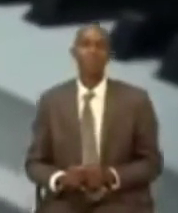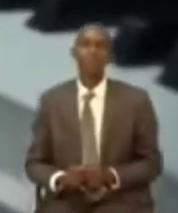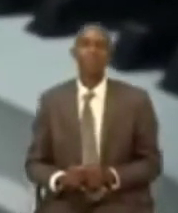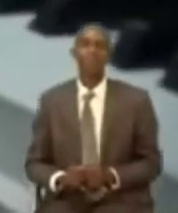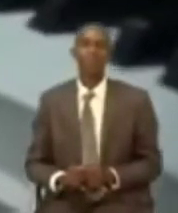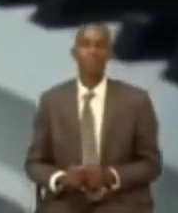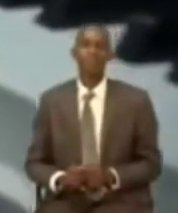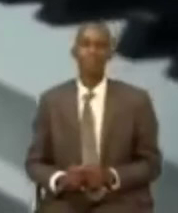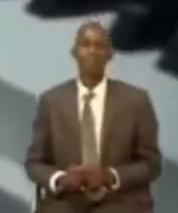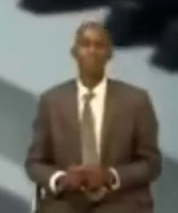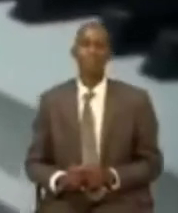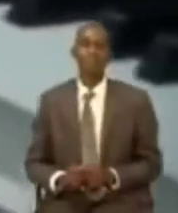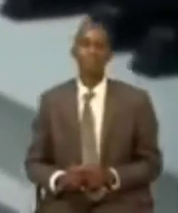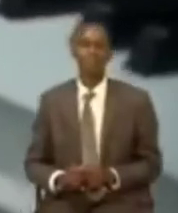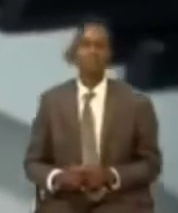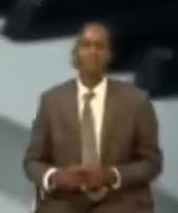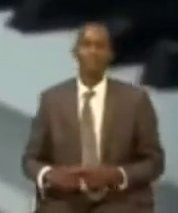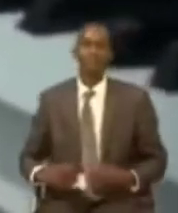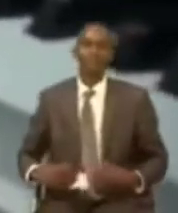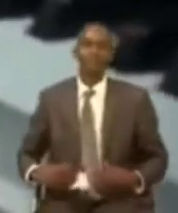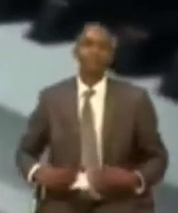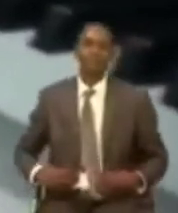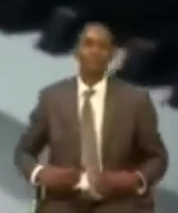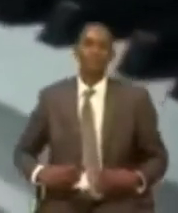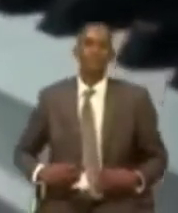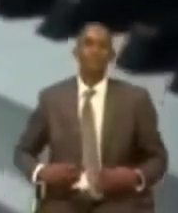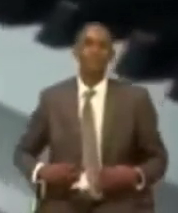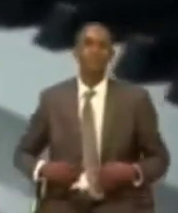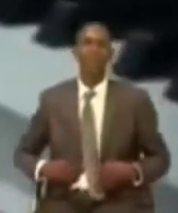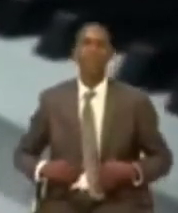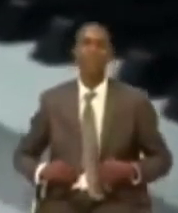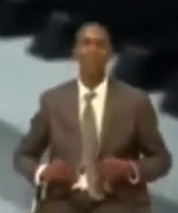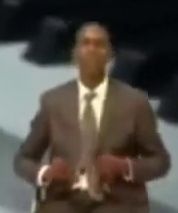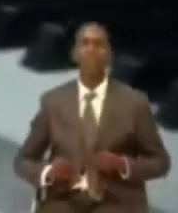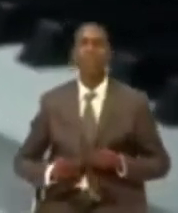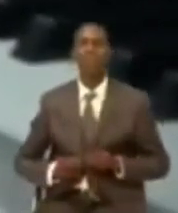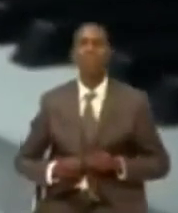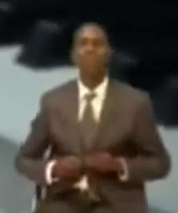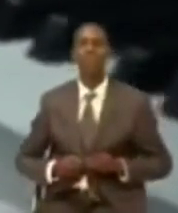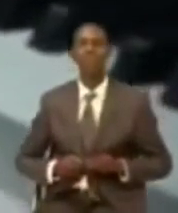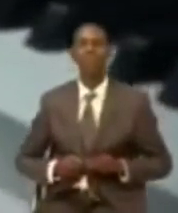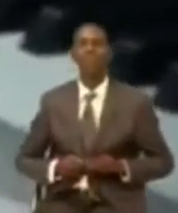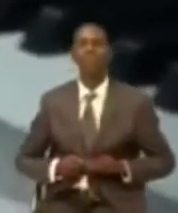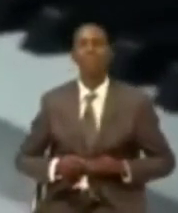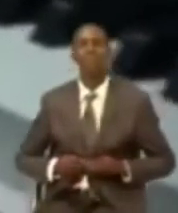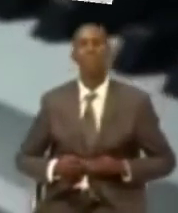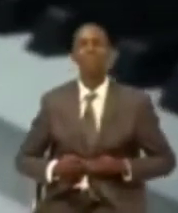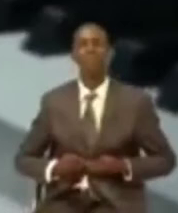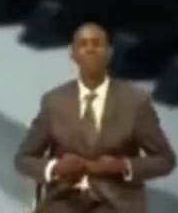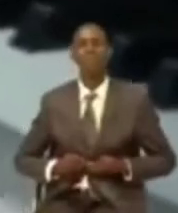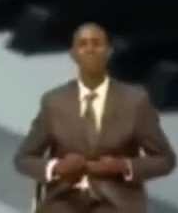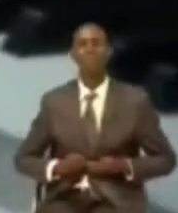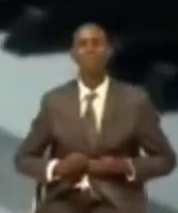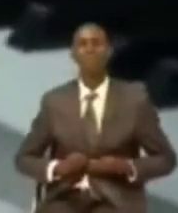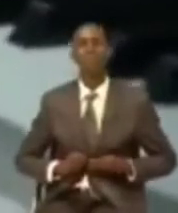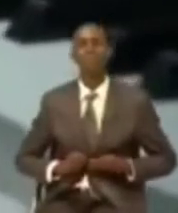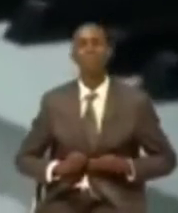The Master is here right now.